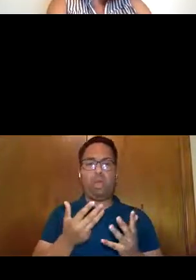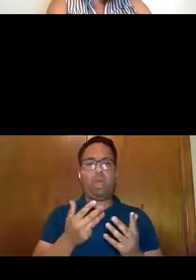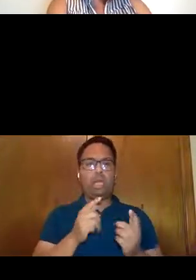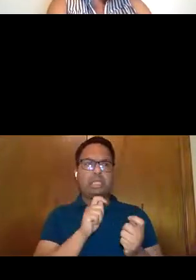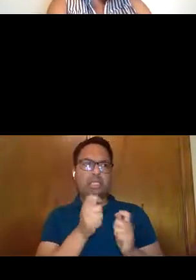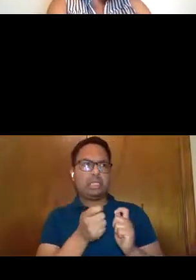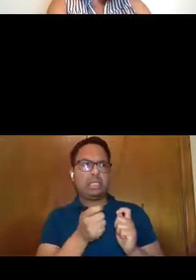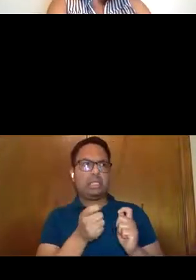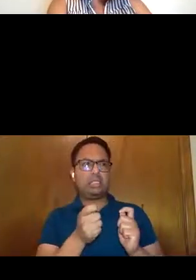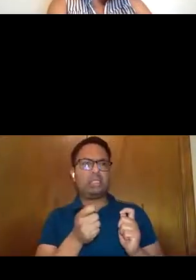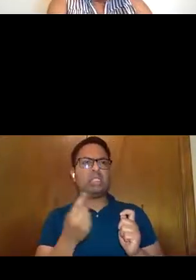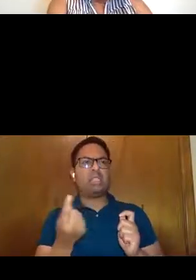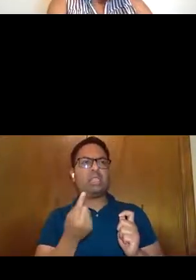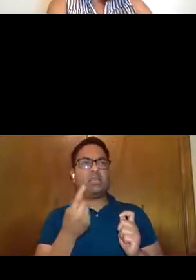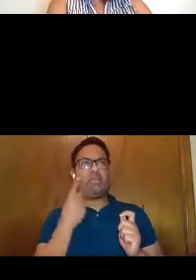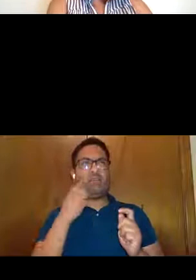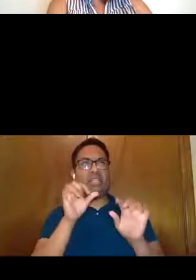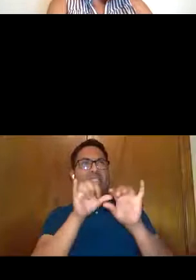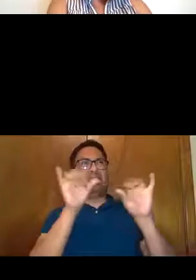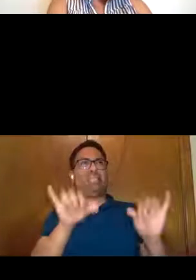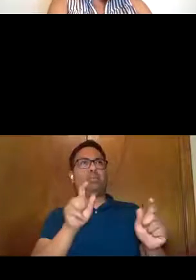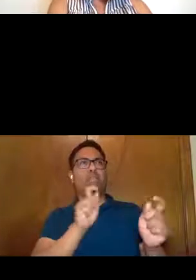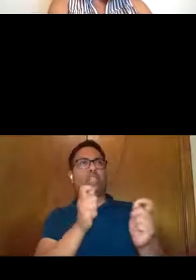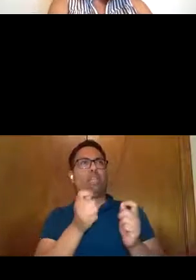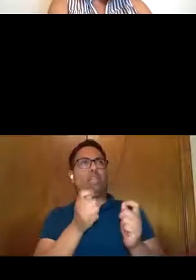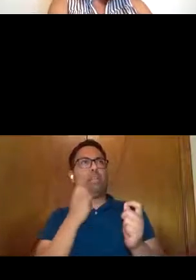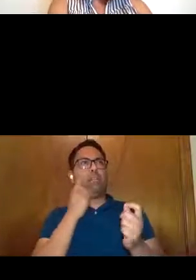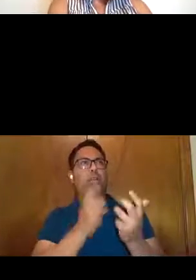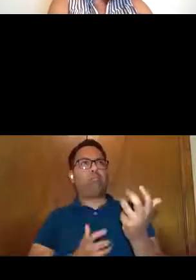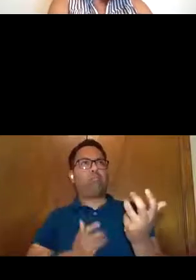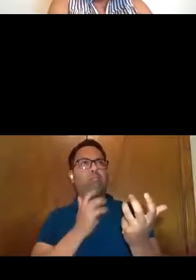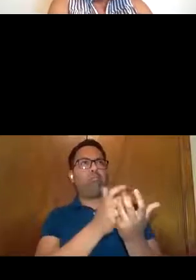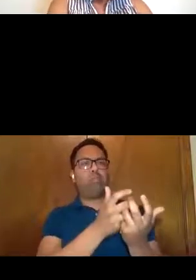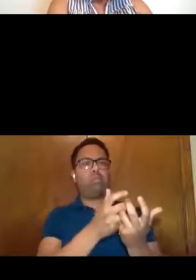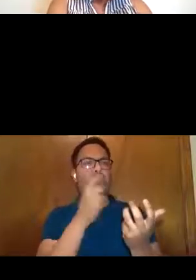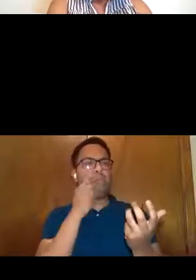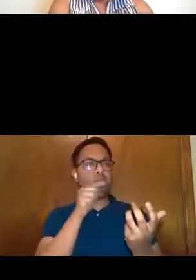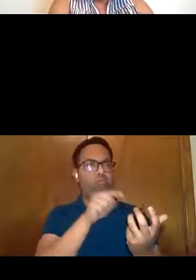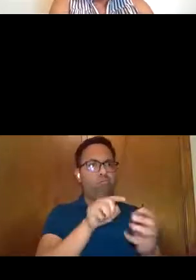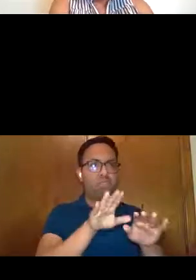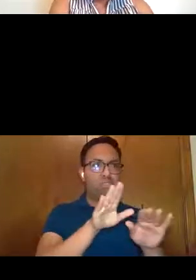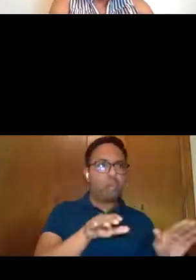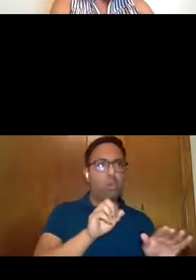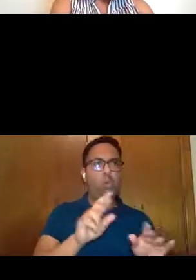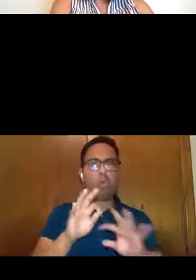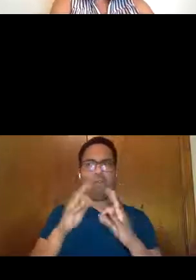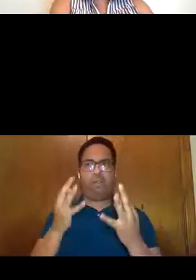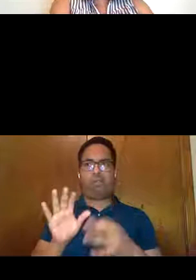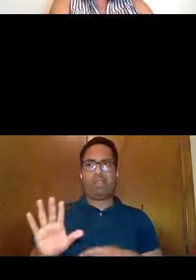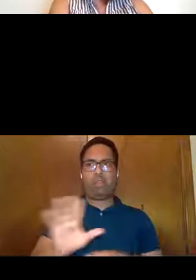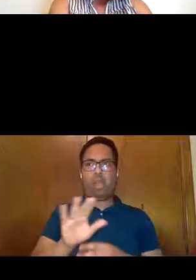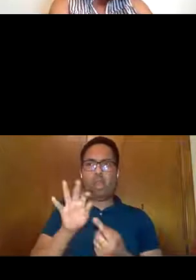changes made to a system to make it work for a child or a family's unique